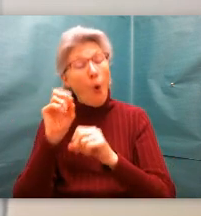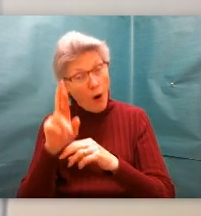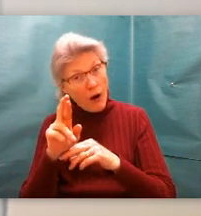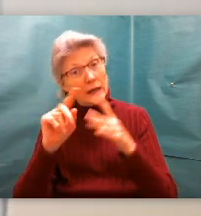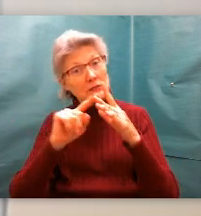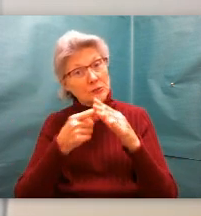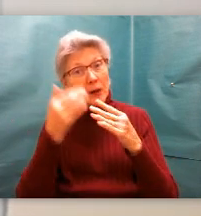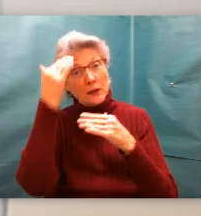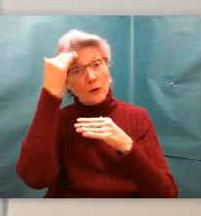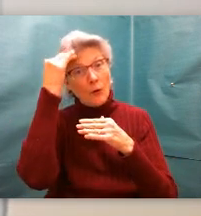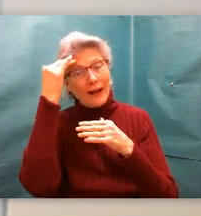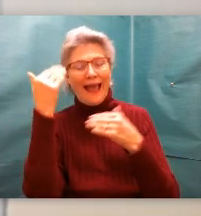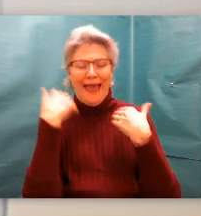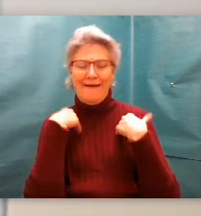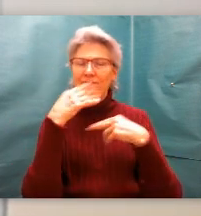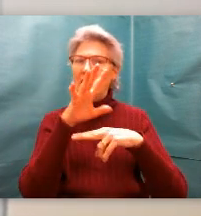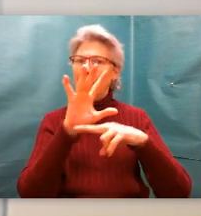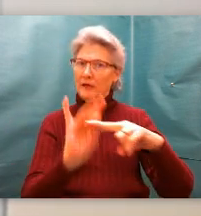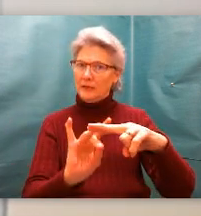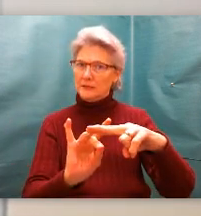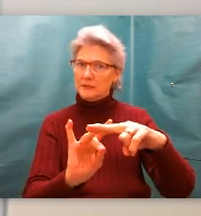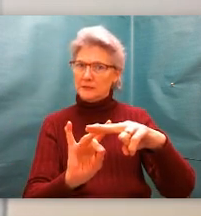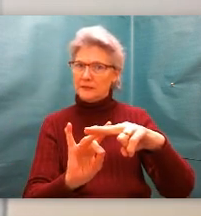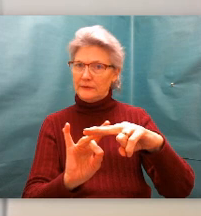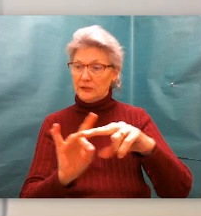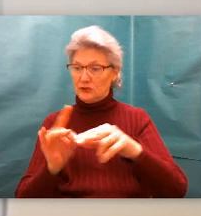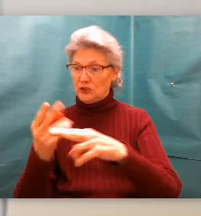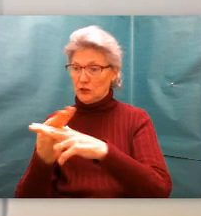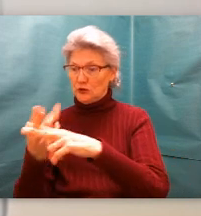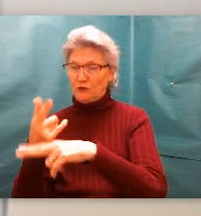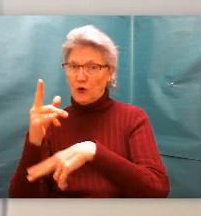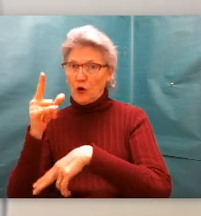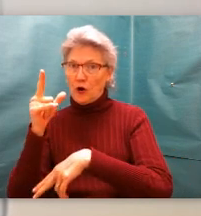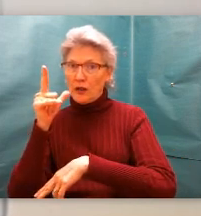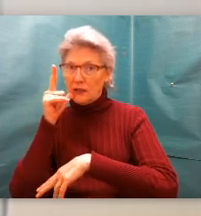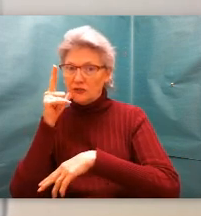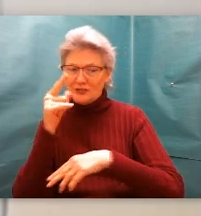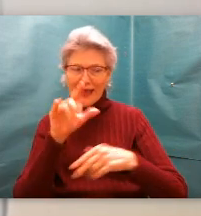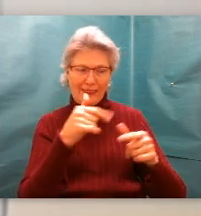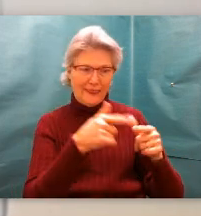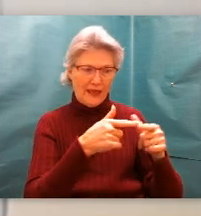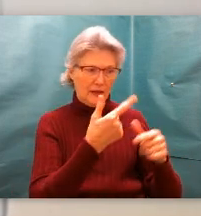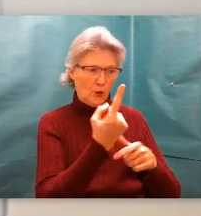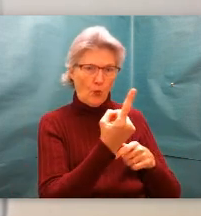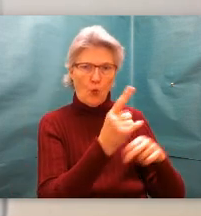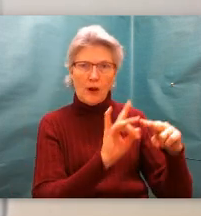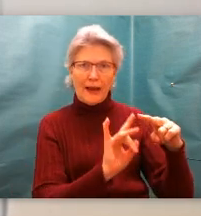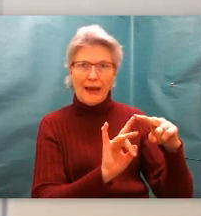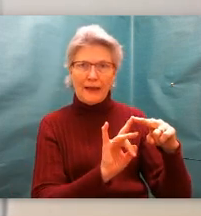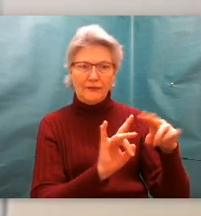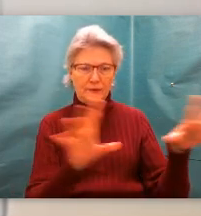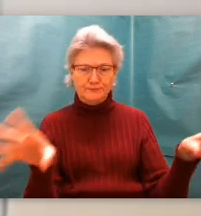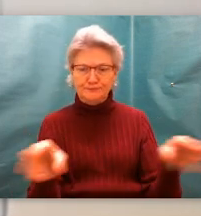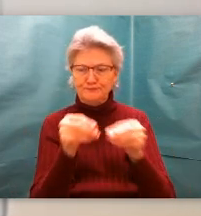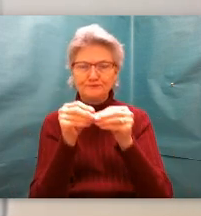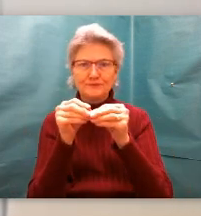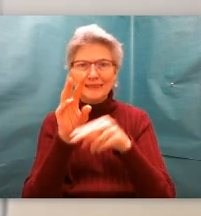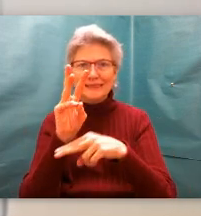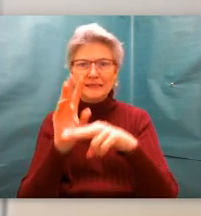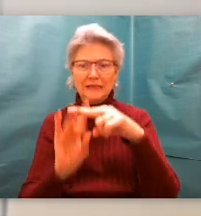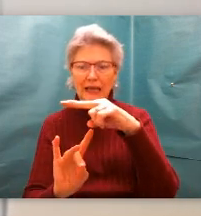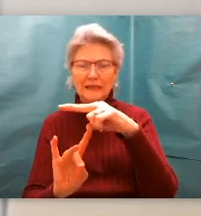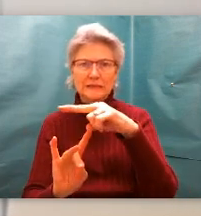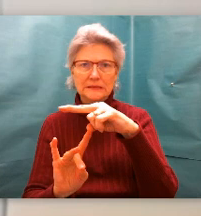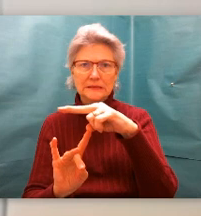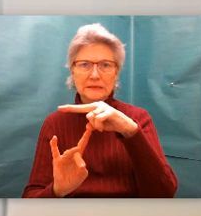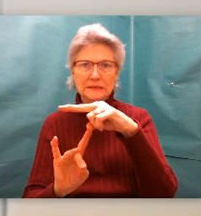by knowing that I have 5/8 that she used for lunch. And so there's only just one more to bring me to 6/8